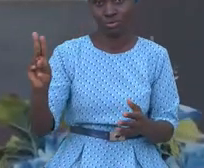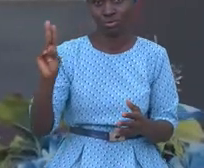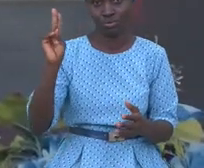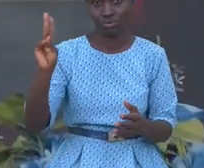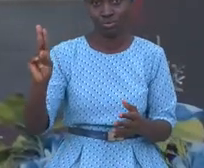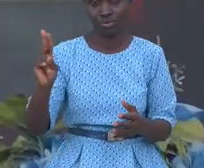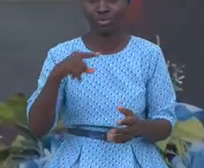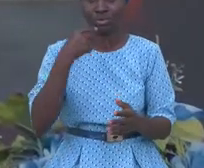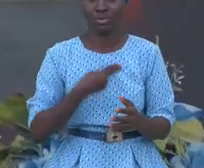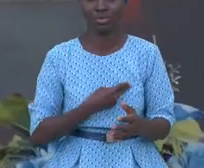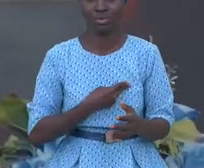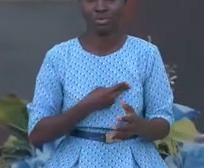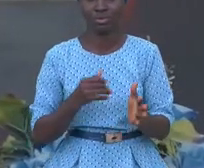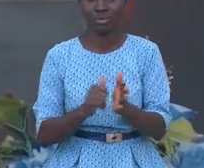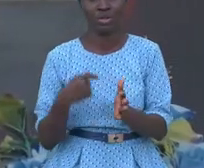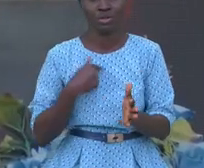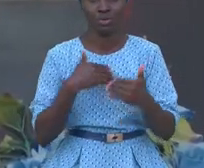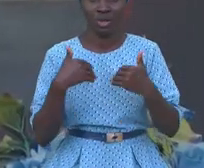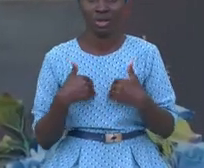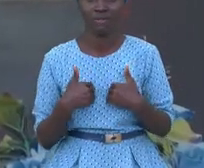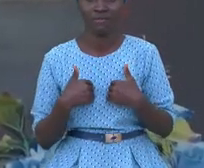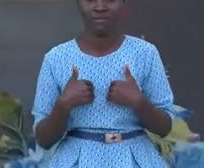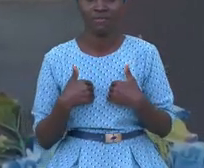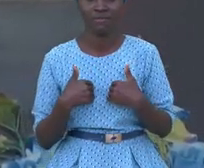that we have